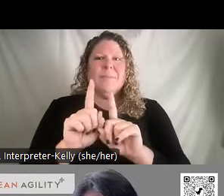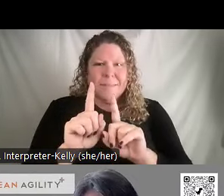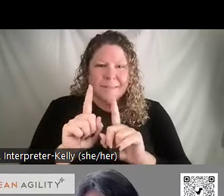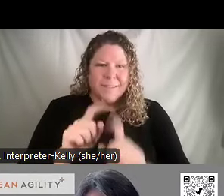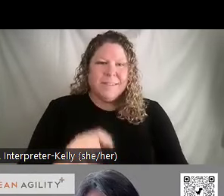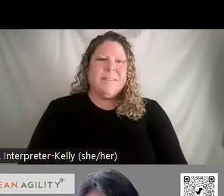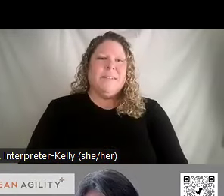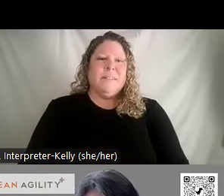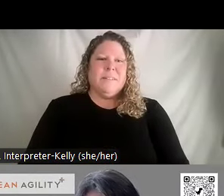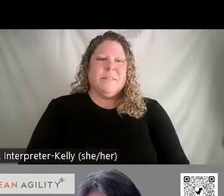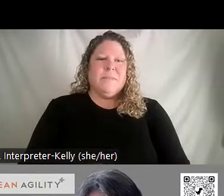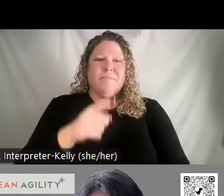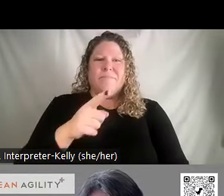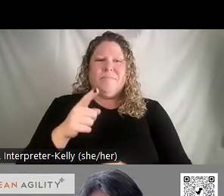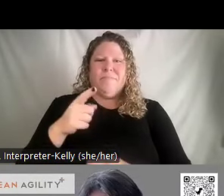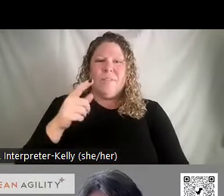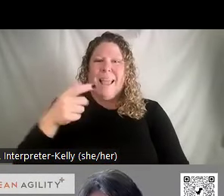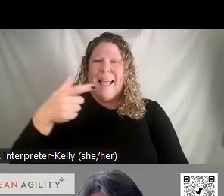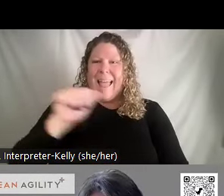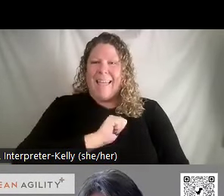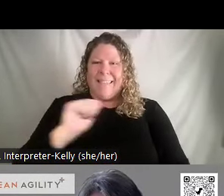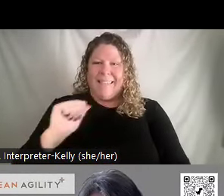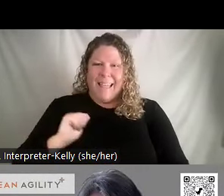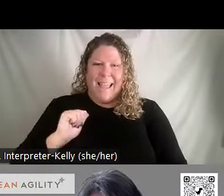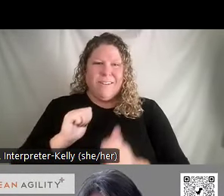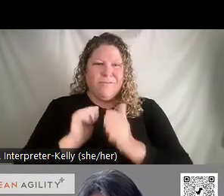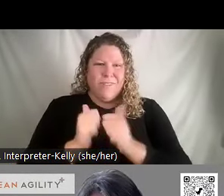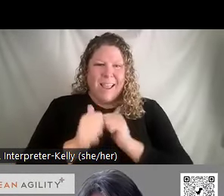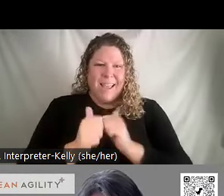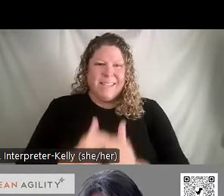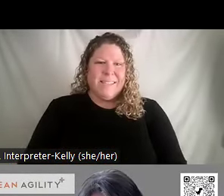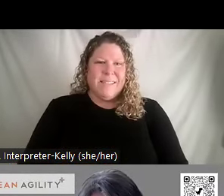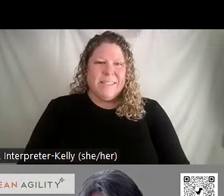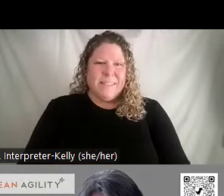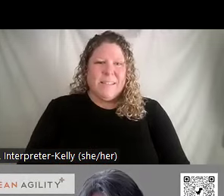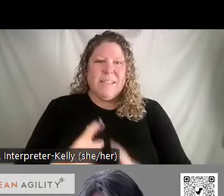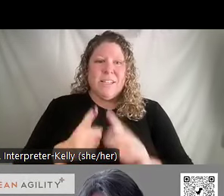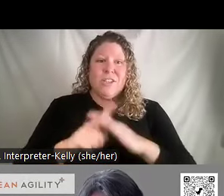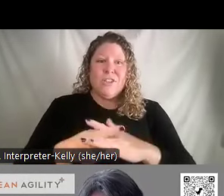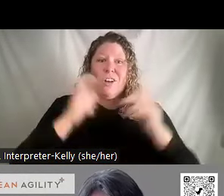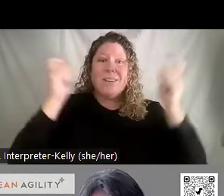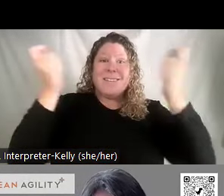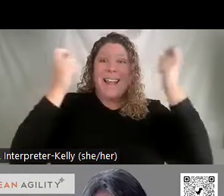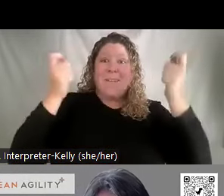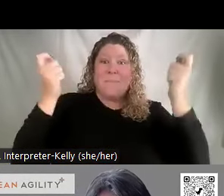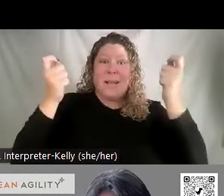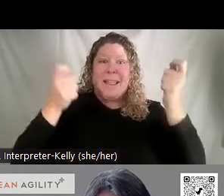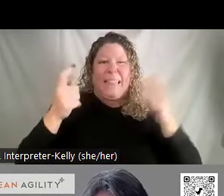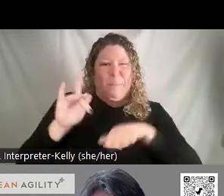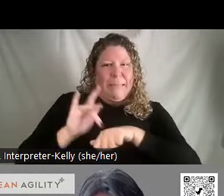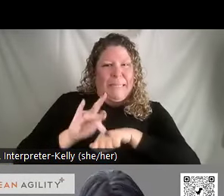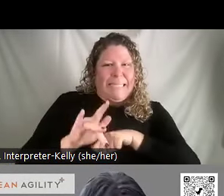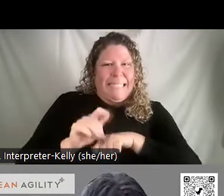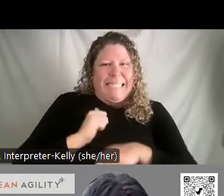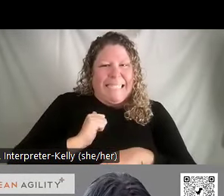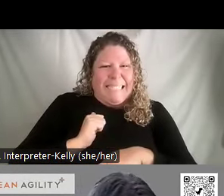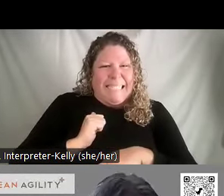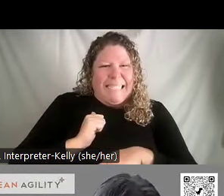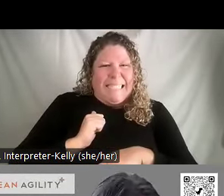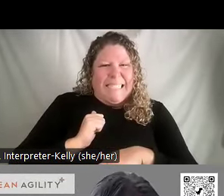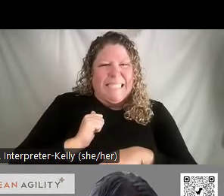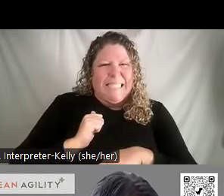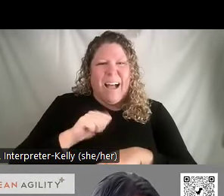Peachtree 10K race, Olympic qualifying marathon runner Ben Payne started celebrating his victory a little too early. and was